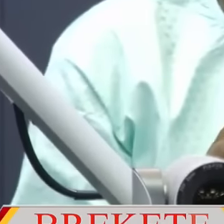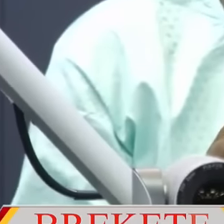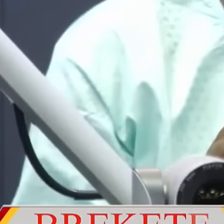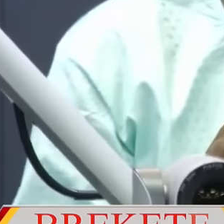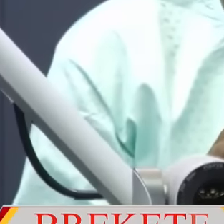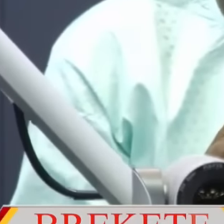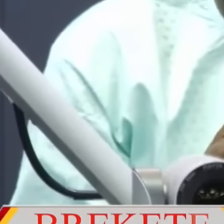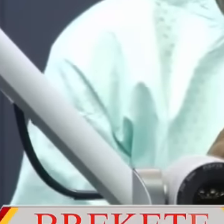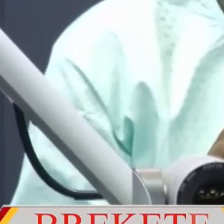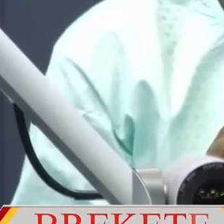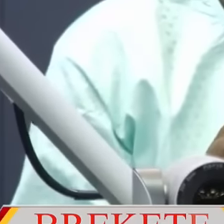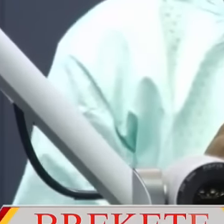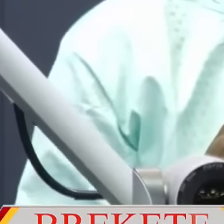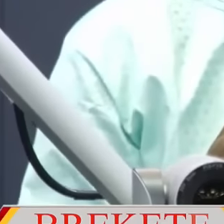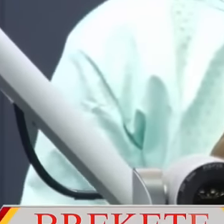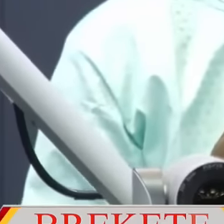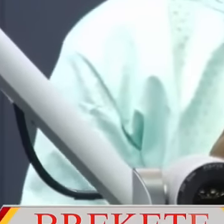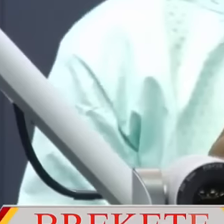dabbobin nan sai a ce a a